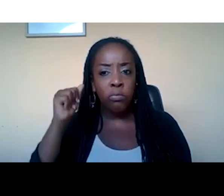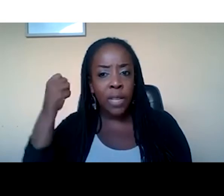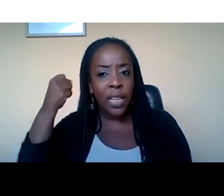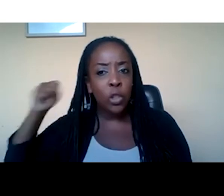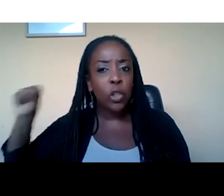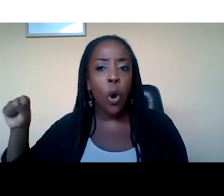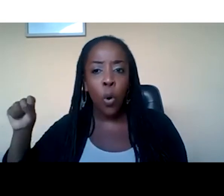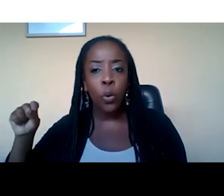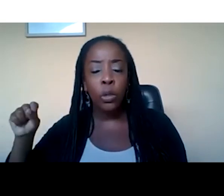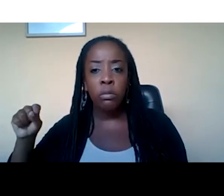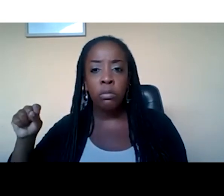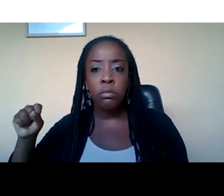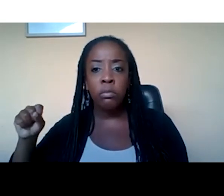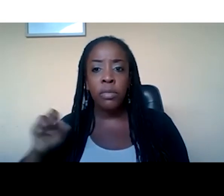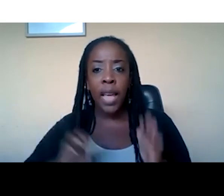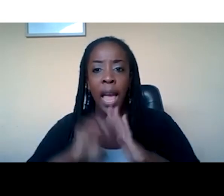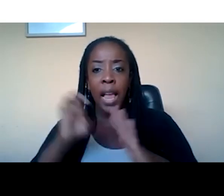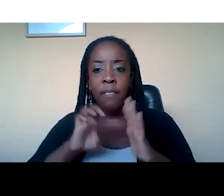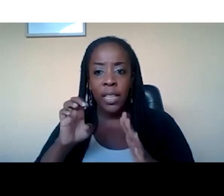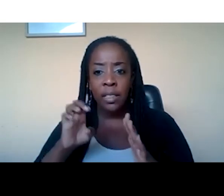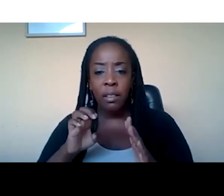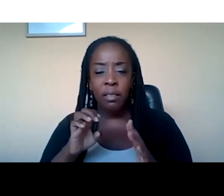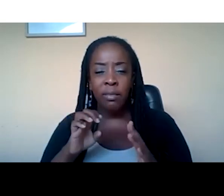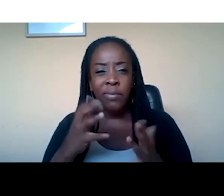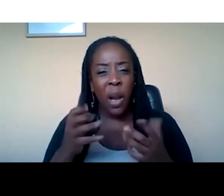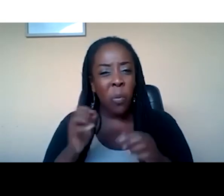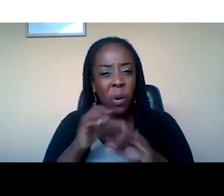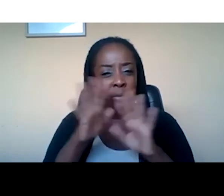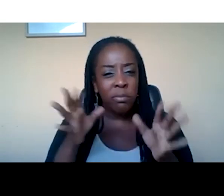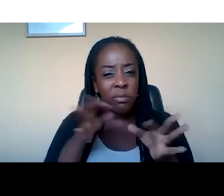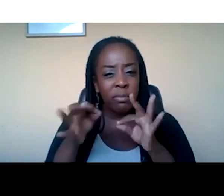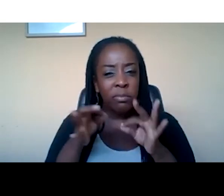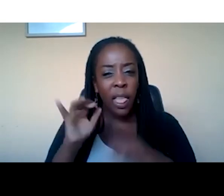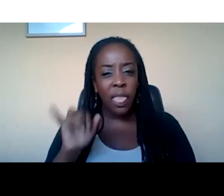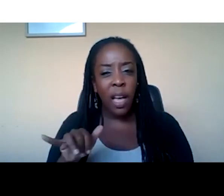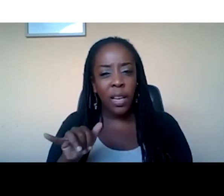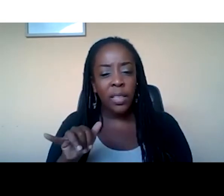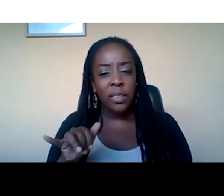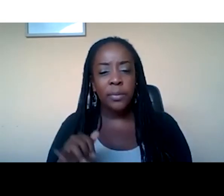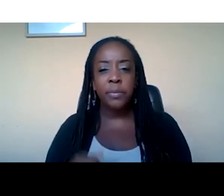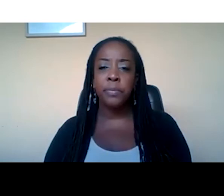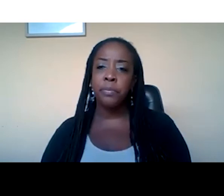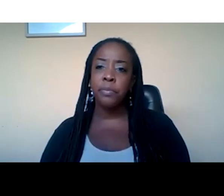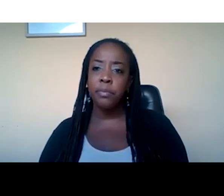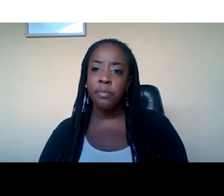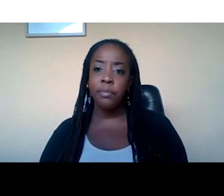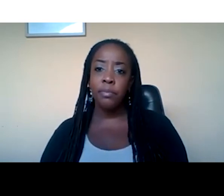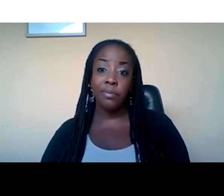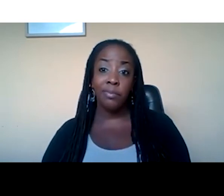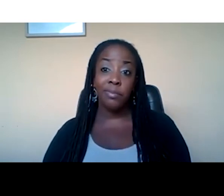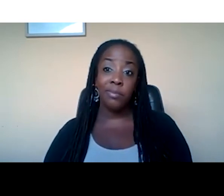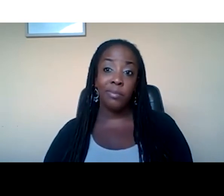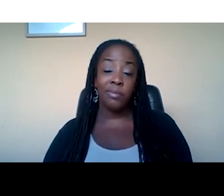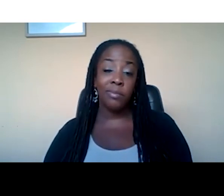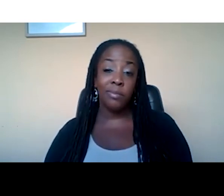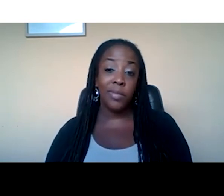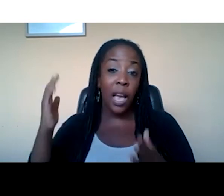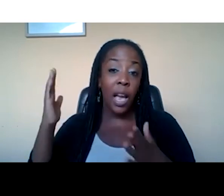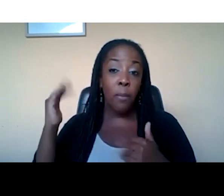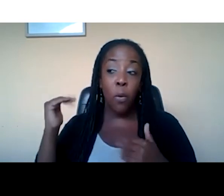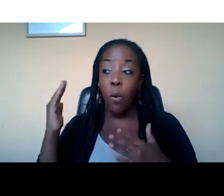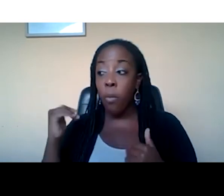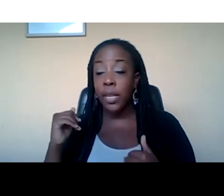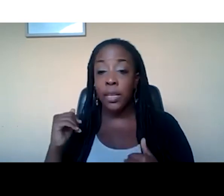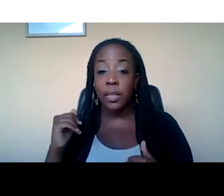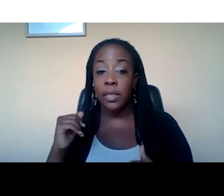place. I just wanted some clarity on that. And I'm hoping that I'm not mistaken in terms